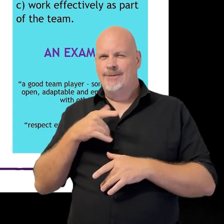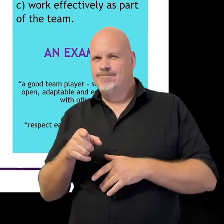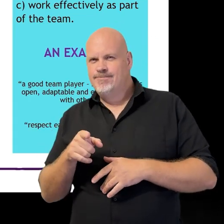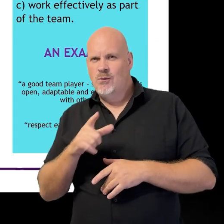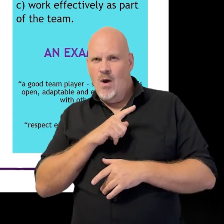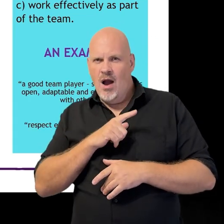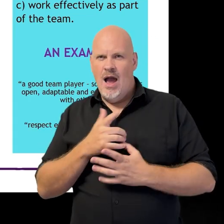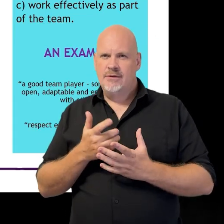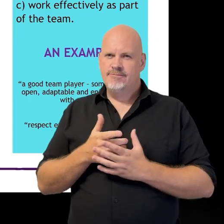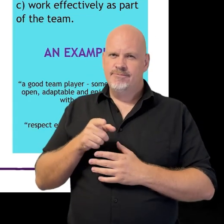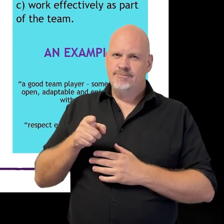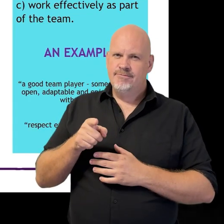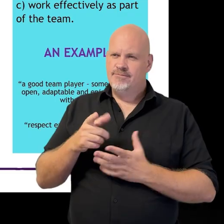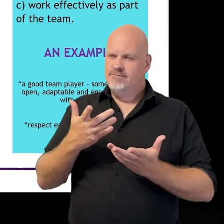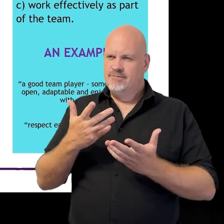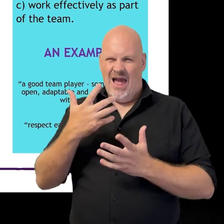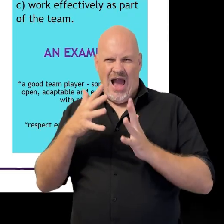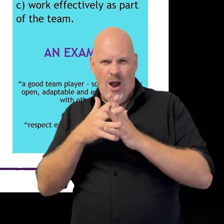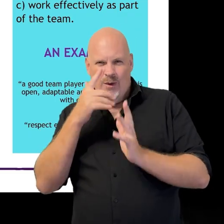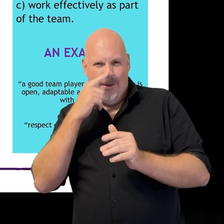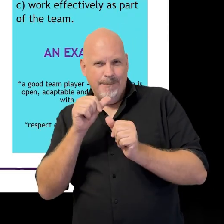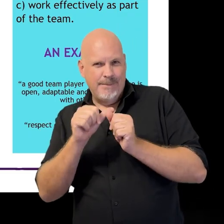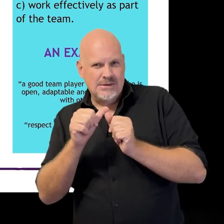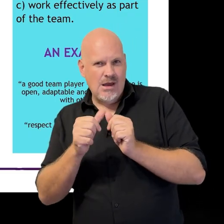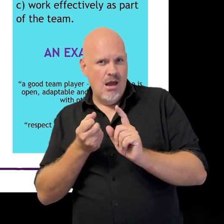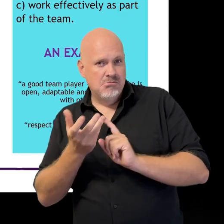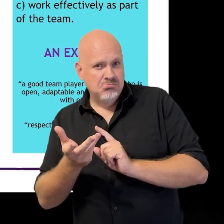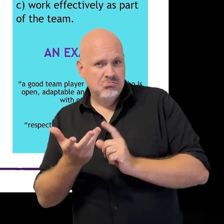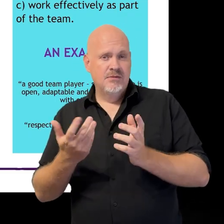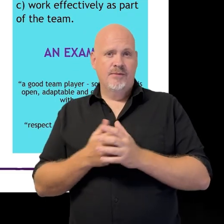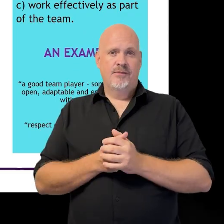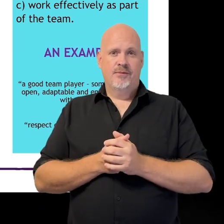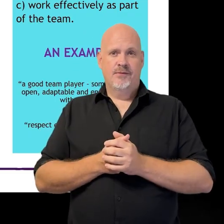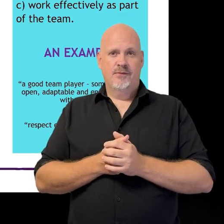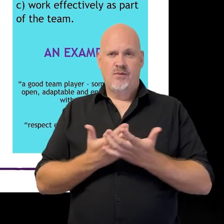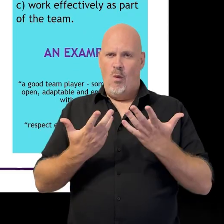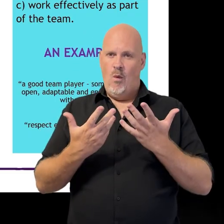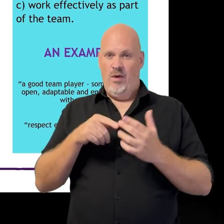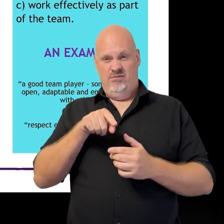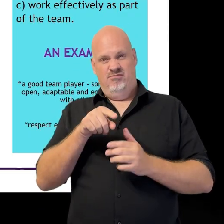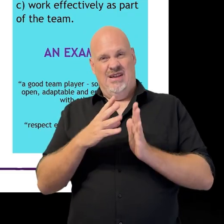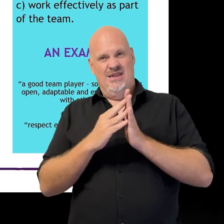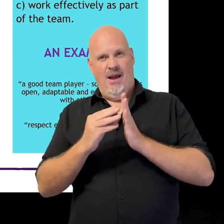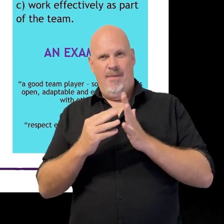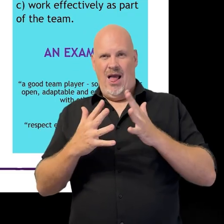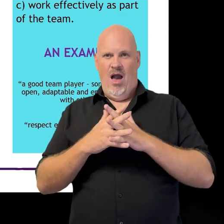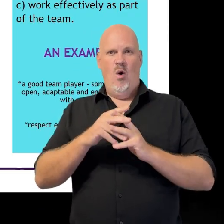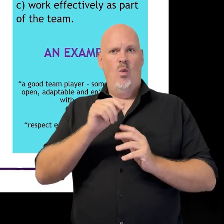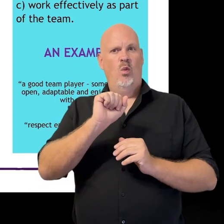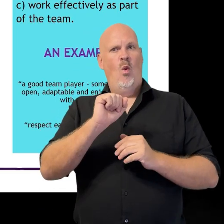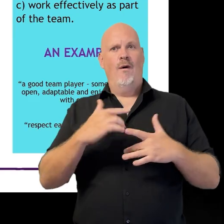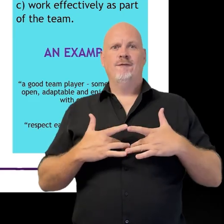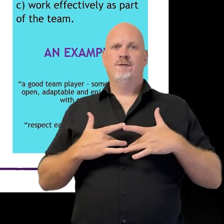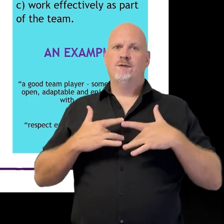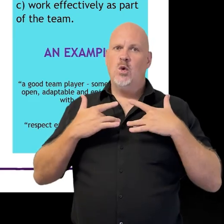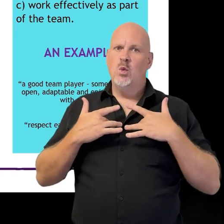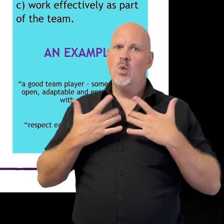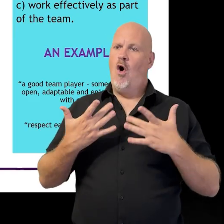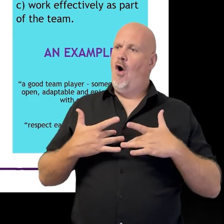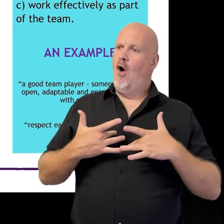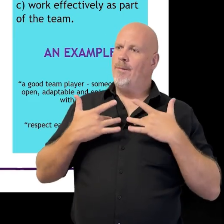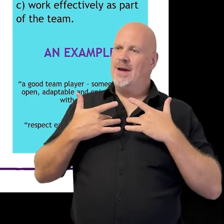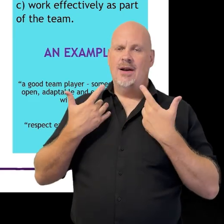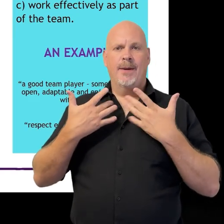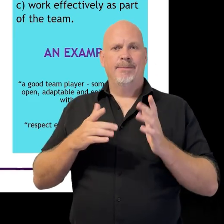workplace, but it could be any workplace, it could be a study context, where you have contributed your views and